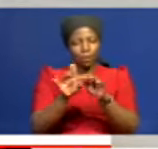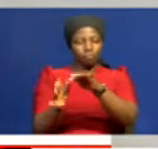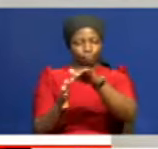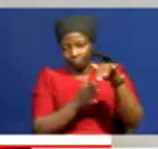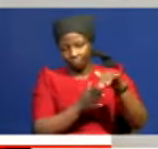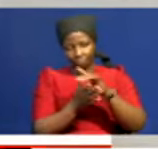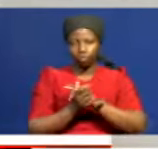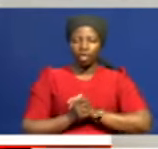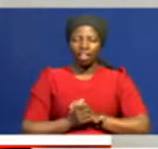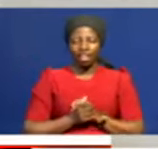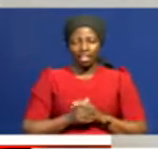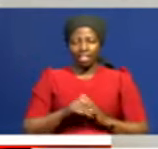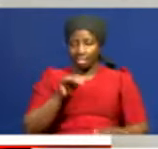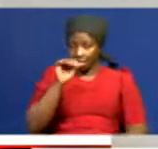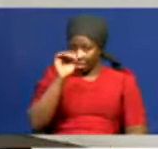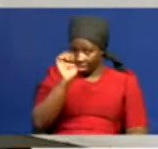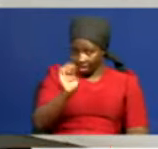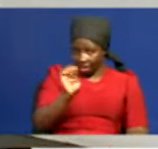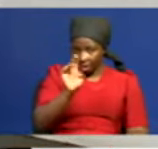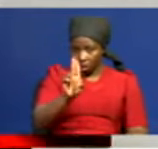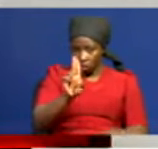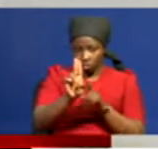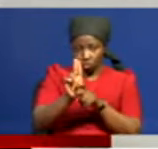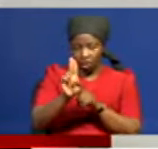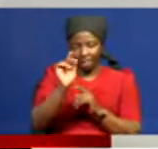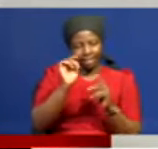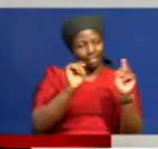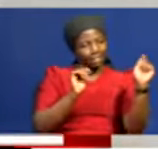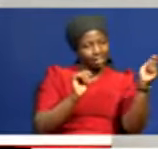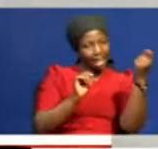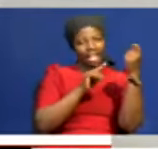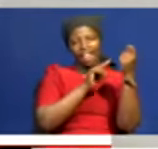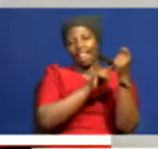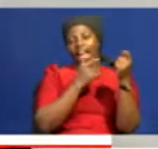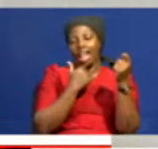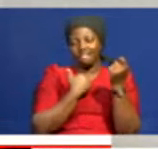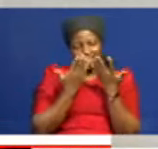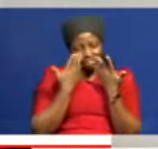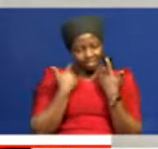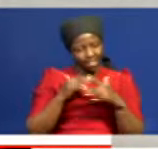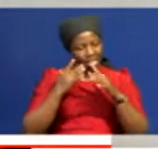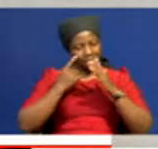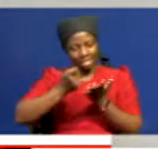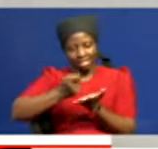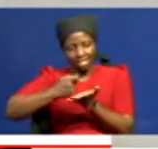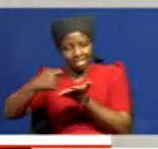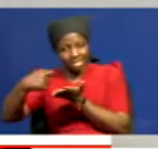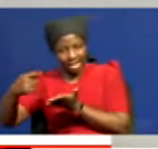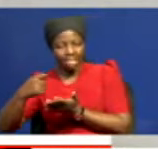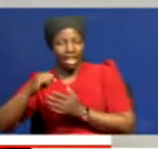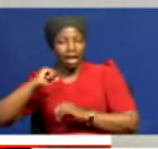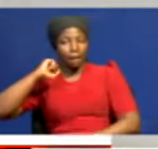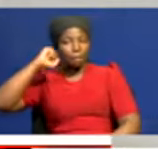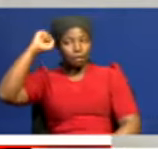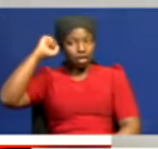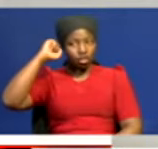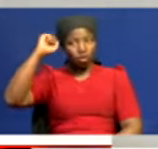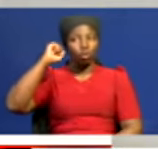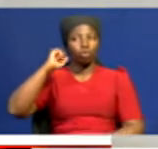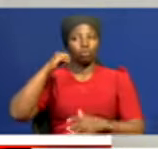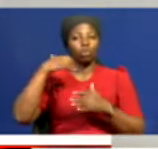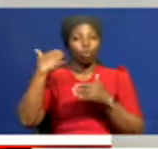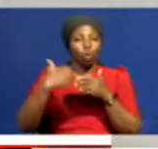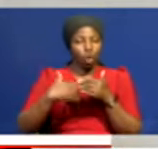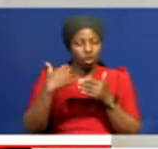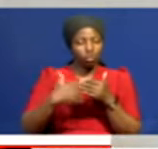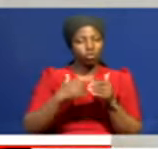Now, the EU and Kenya have concluded and signed a political conclusion of